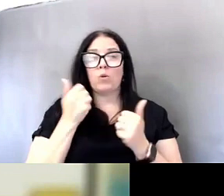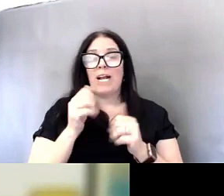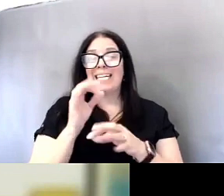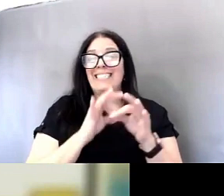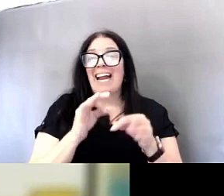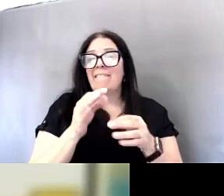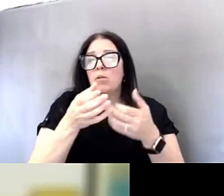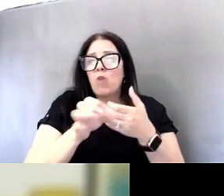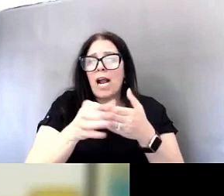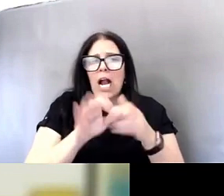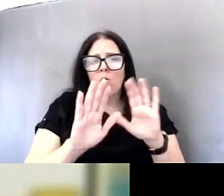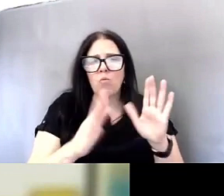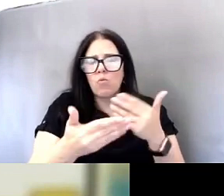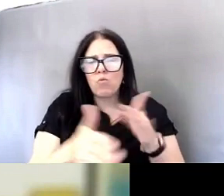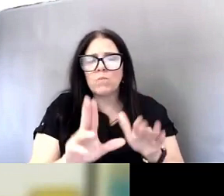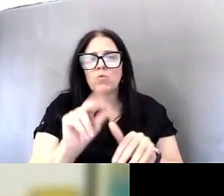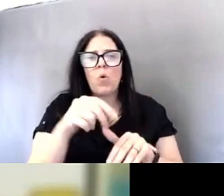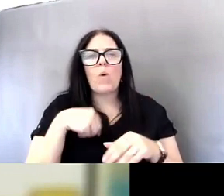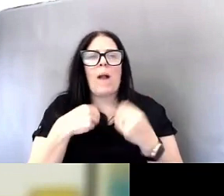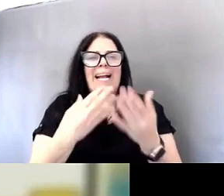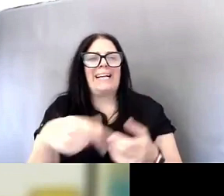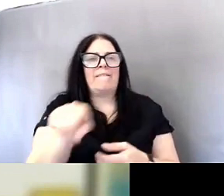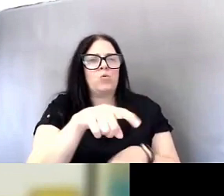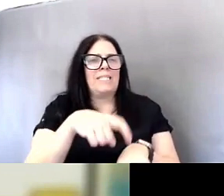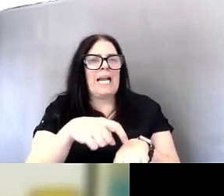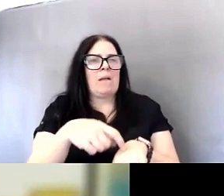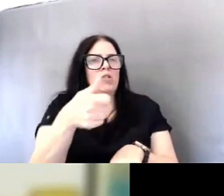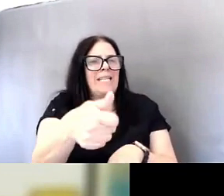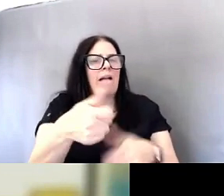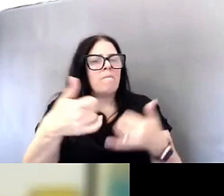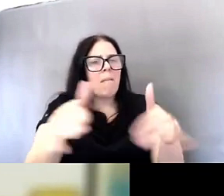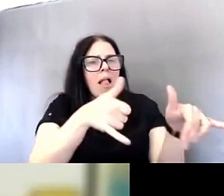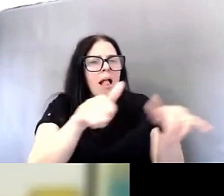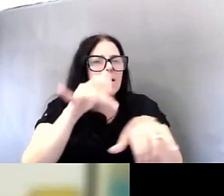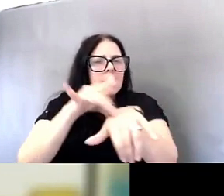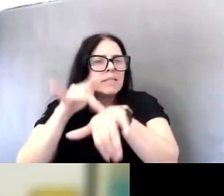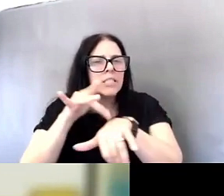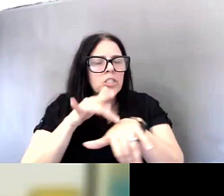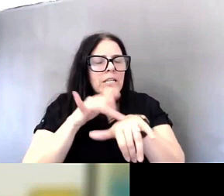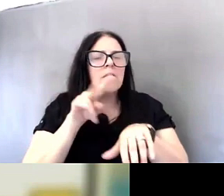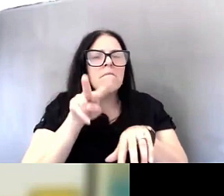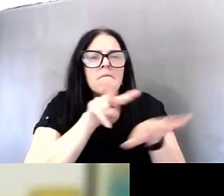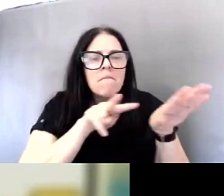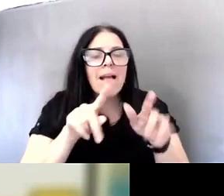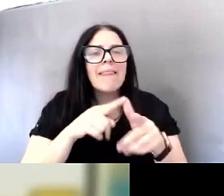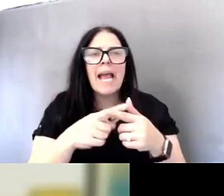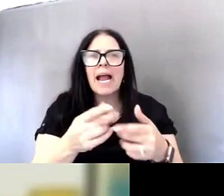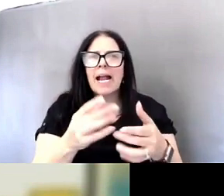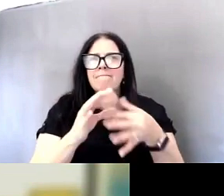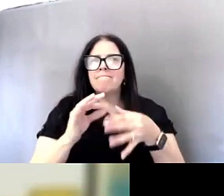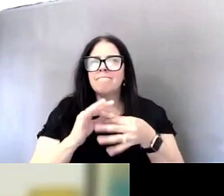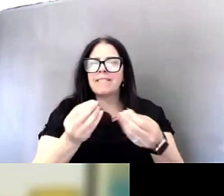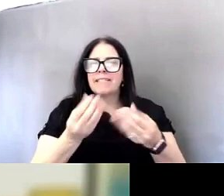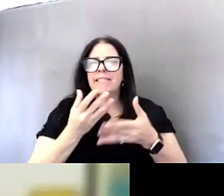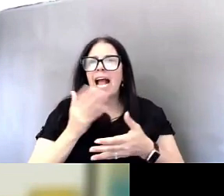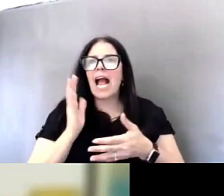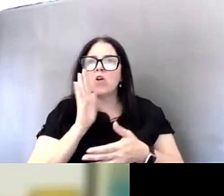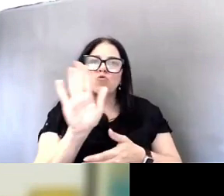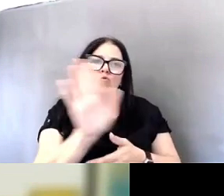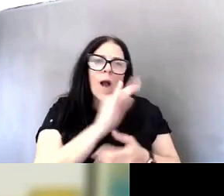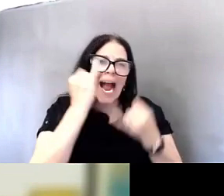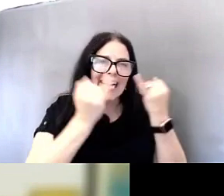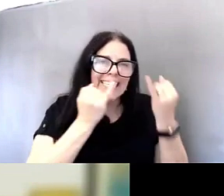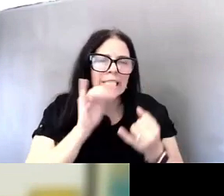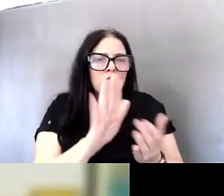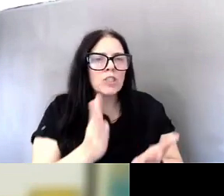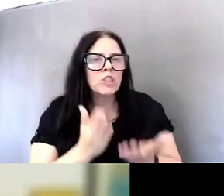rooms, we wanted to give you a bit of time to explore on your own and then kind of get your feedback and ideas and suggestions afterwards.